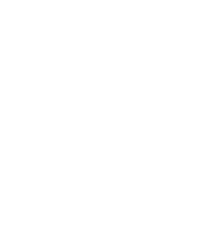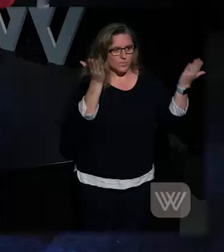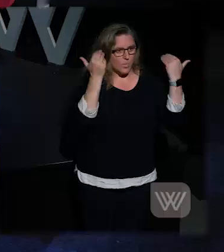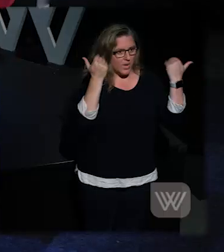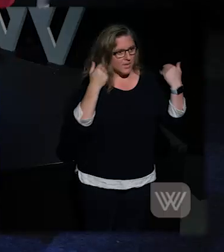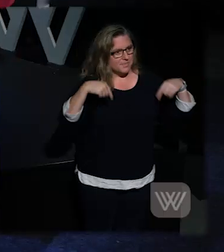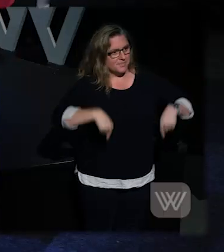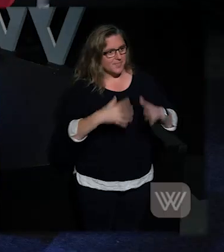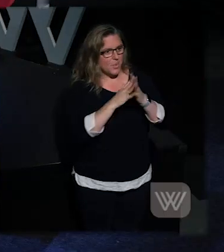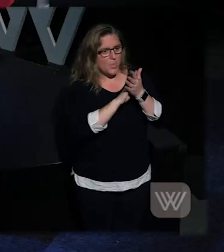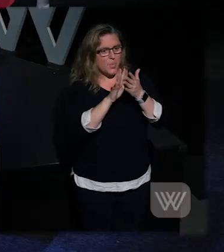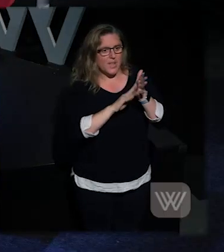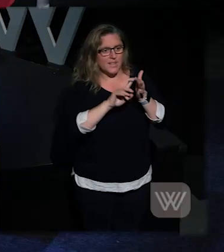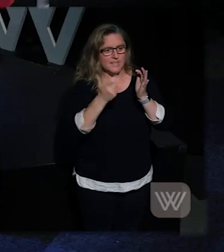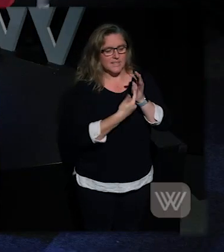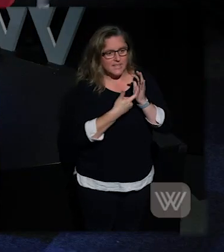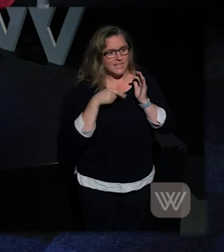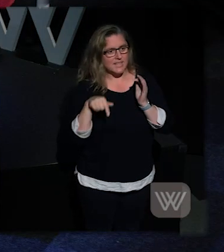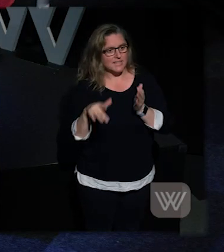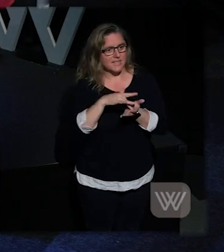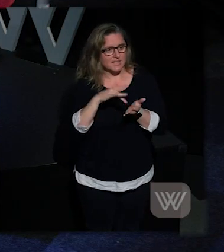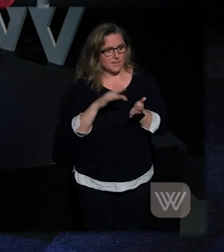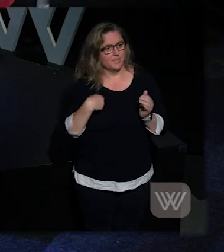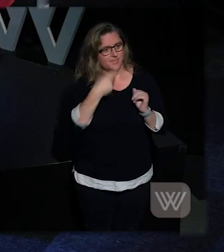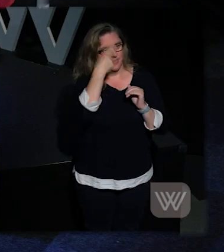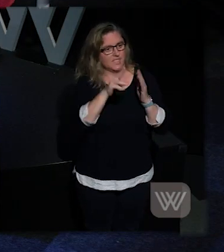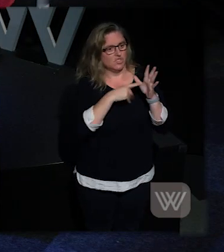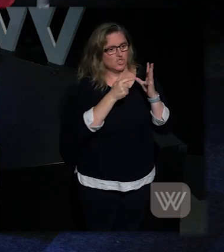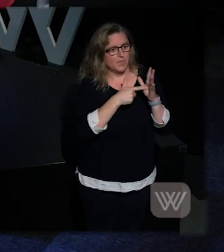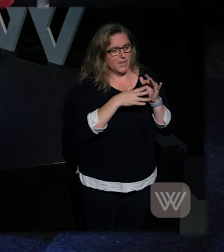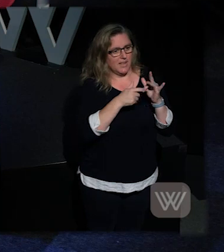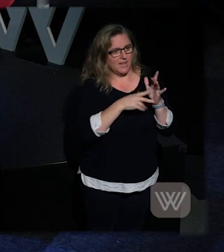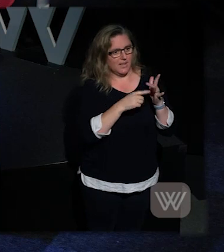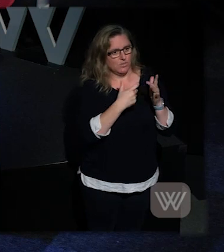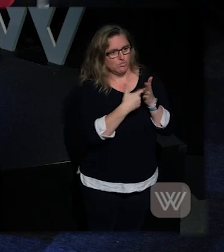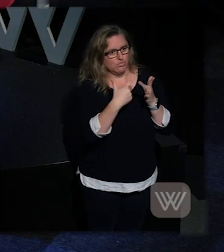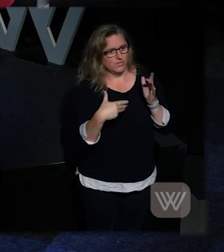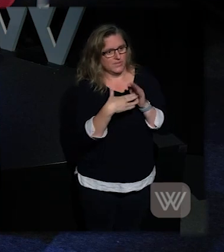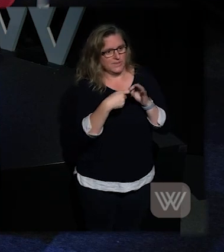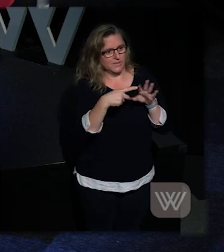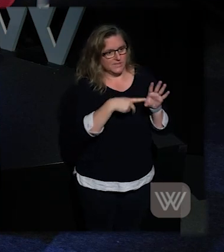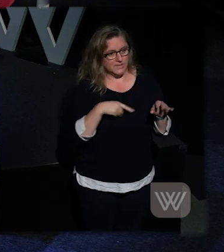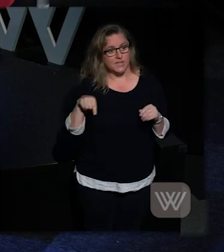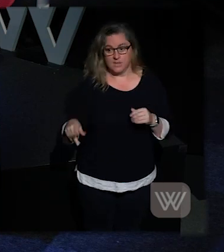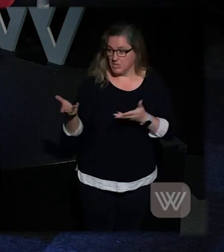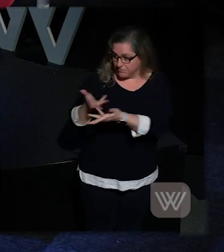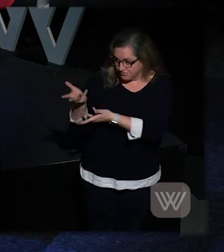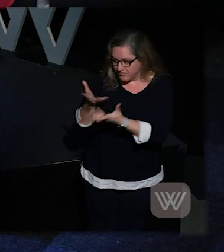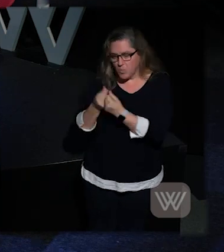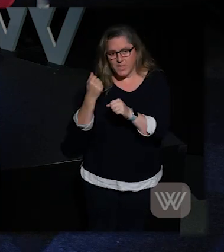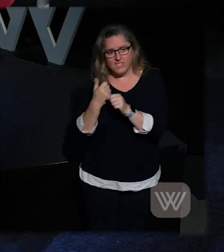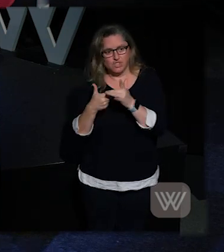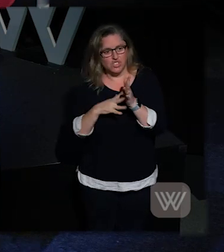Welcome to the Wheeler Centre. My name is Jamila Rizvi, and this evening I'm going to be in conversation with the incomparable Ginger Gorman. So